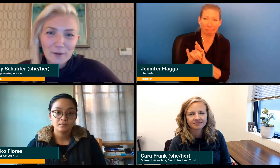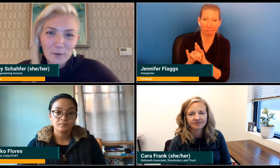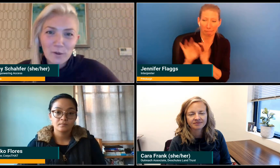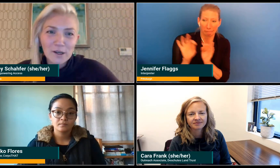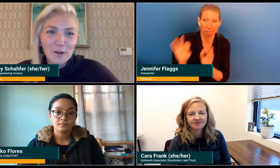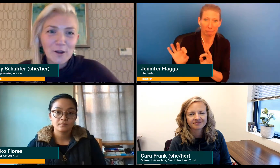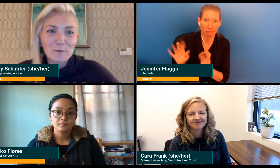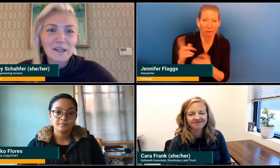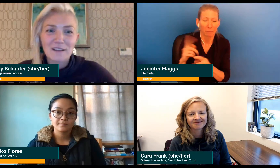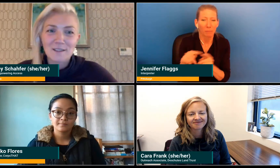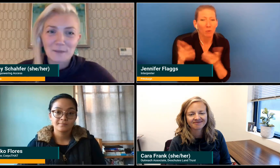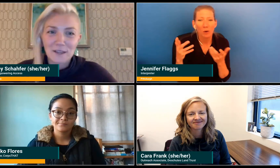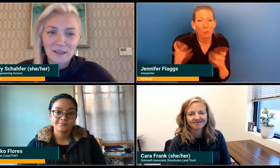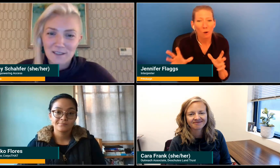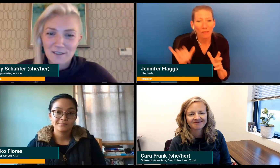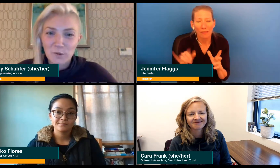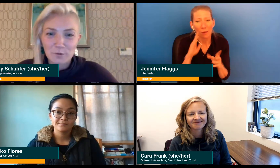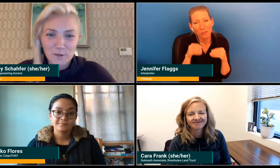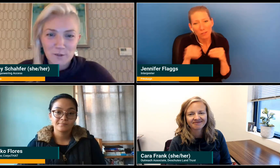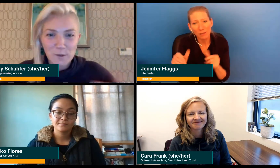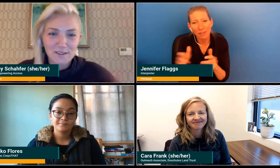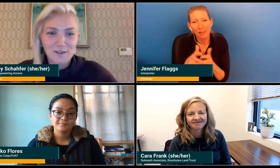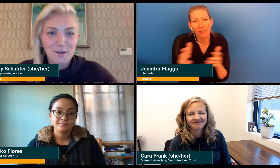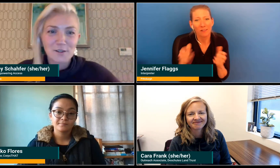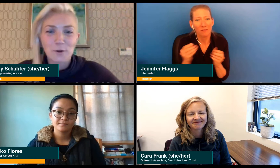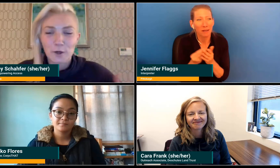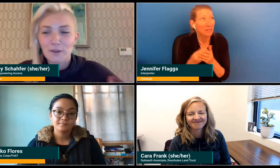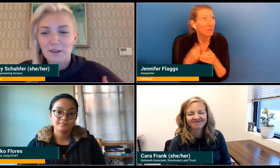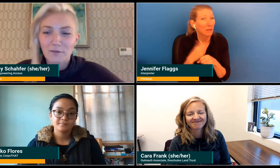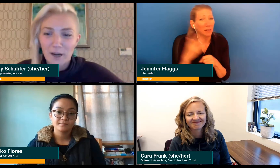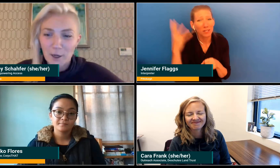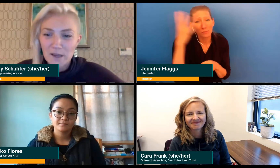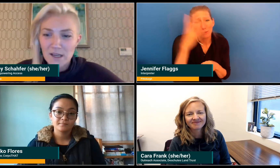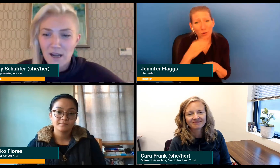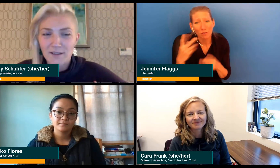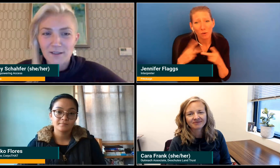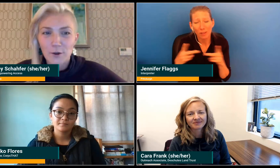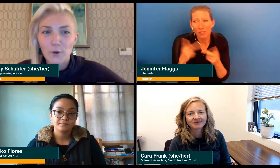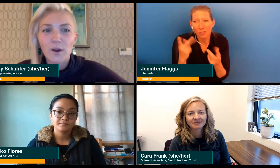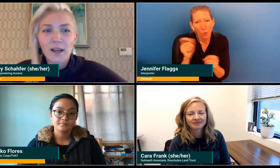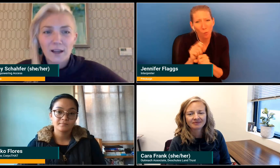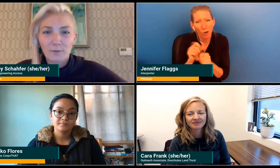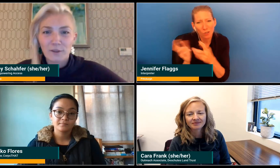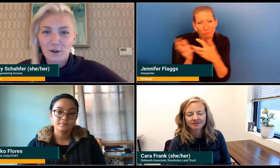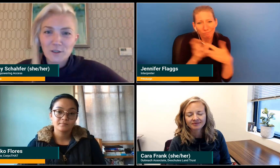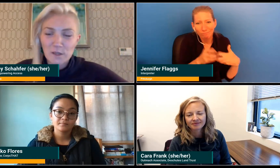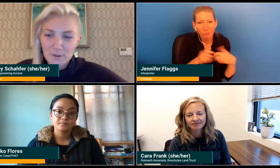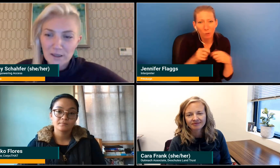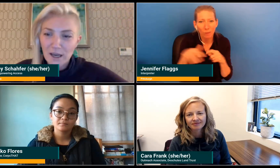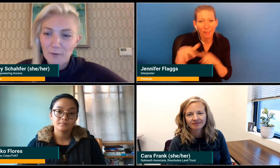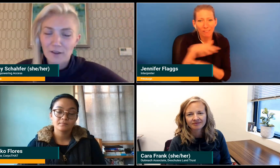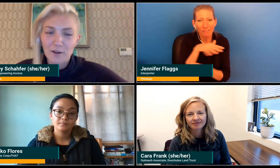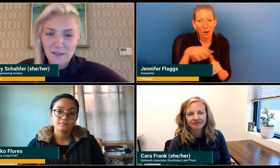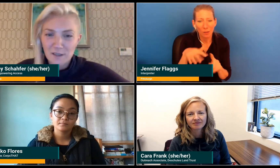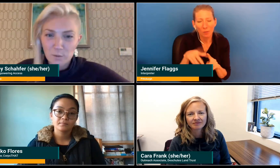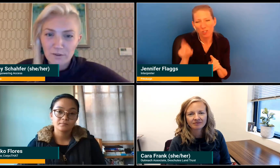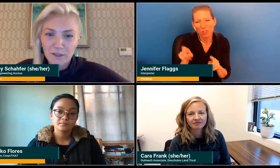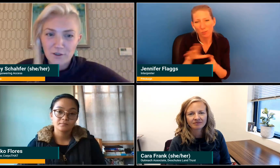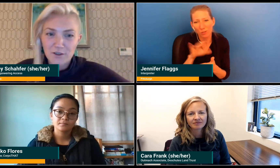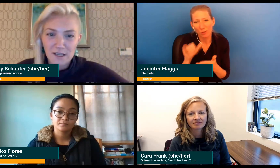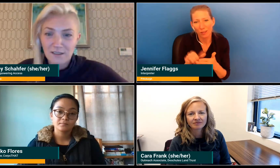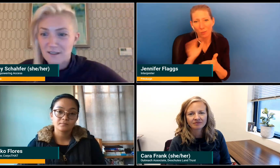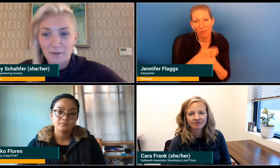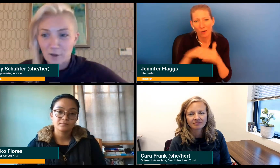want that. Like, we're putting a lot of money into making these beautiful spaces also work with the environment. And so we should also be doing that with our